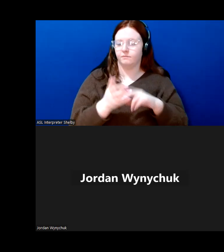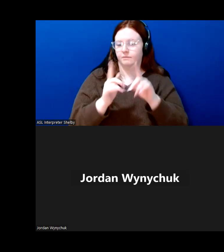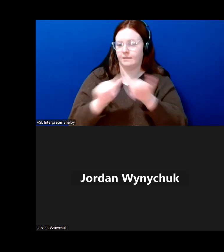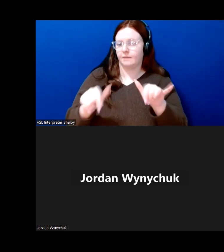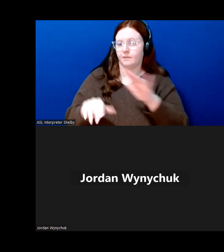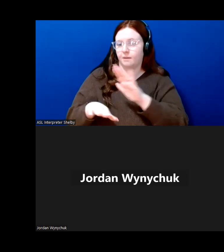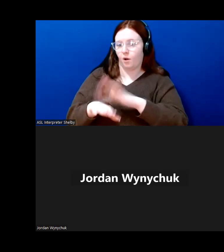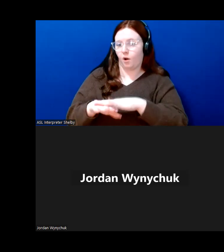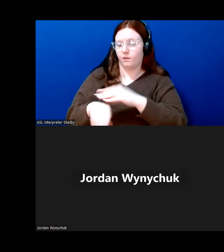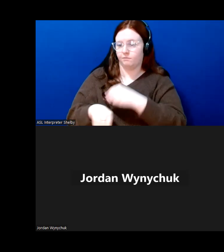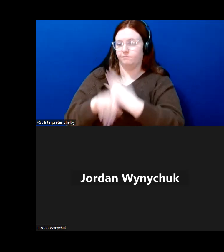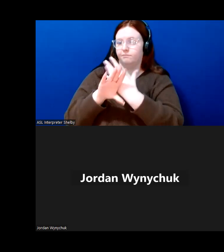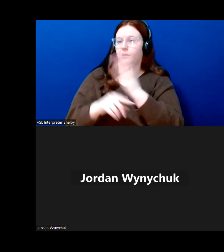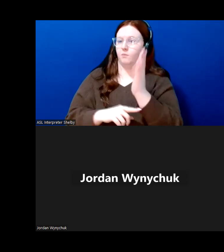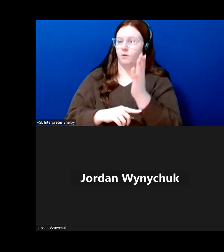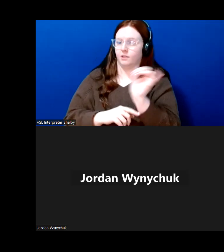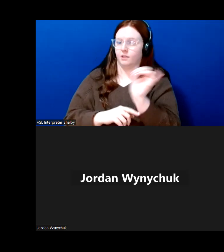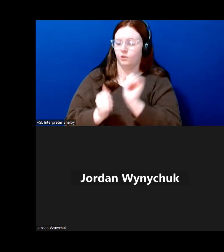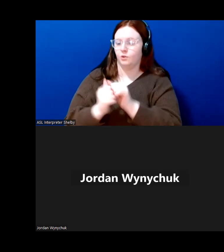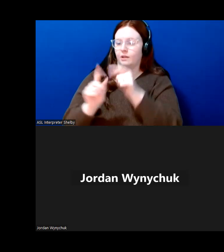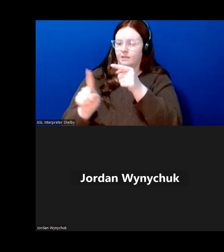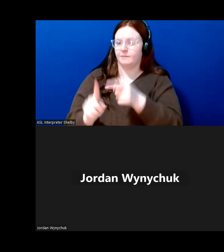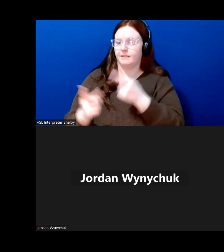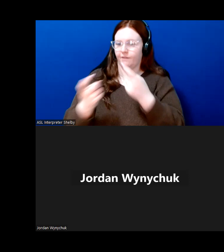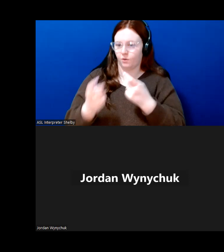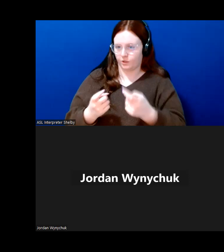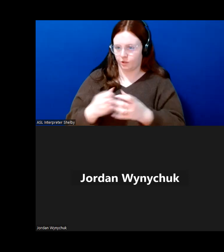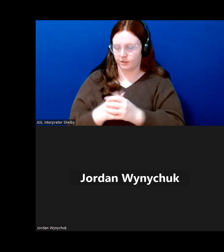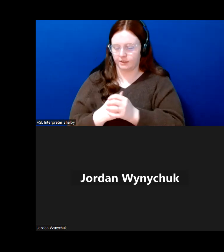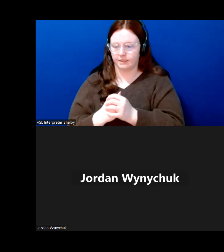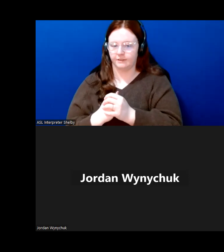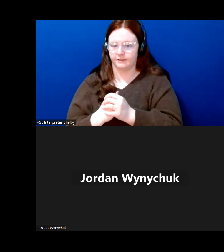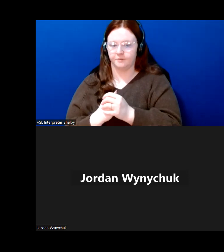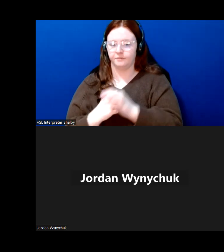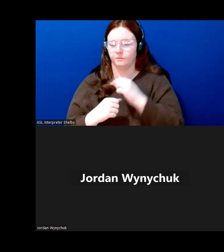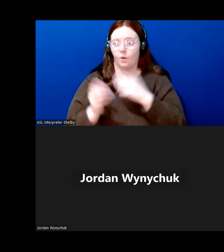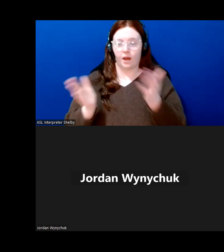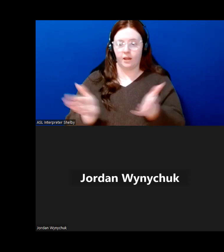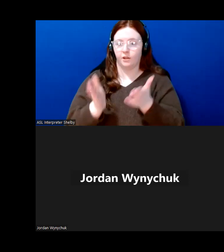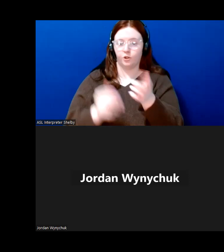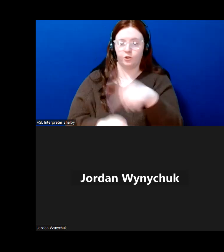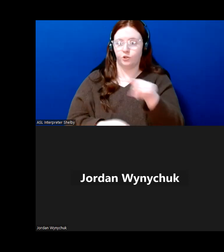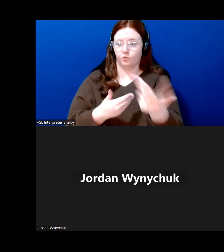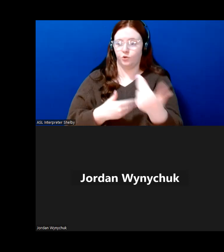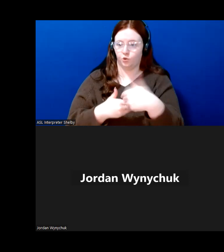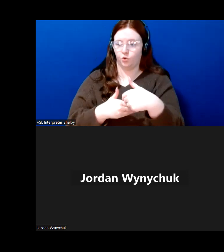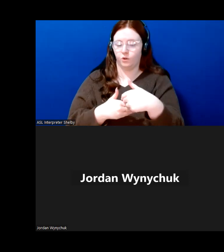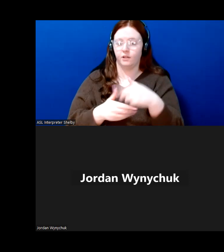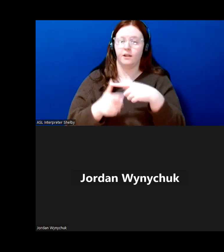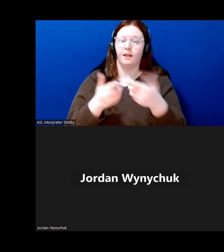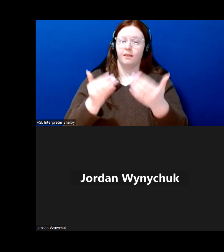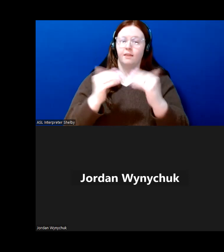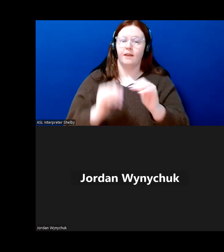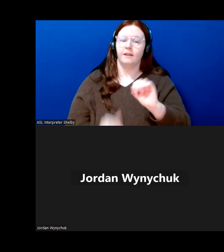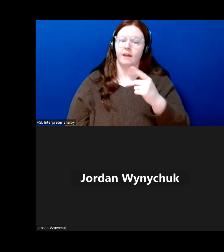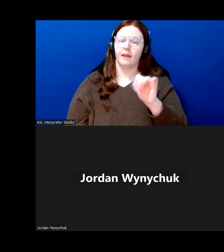call as well with specific questions. So it's I encourage everybody to join. And then on April the